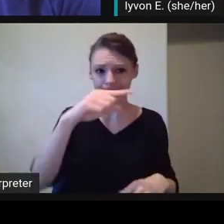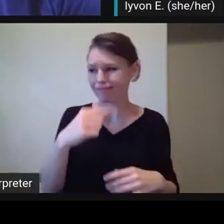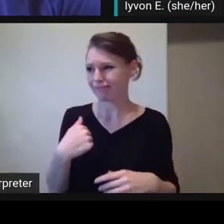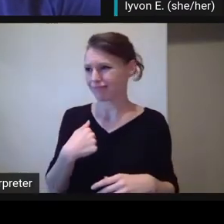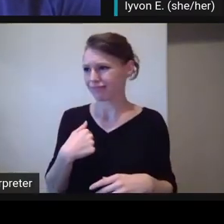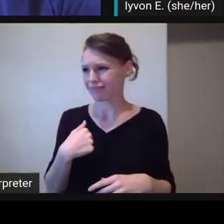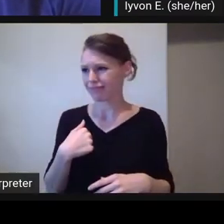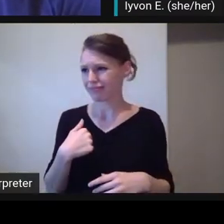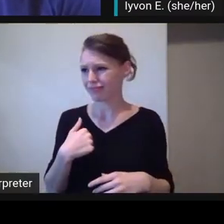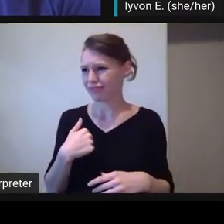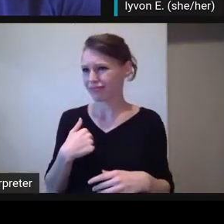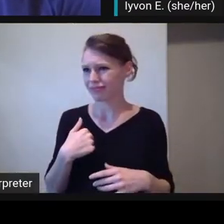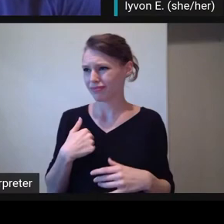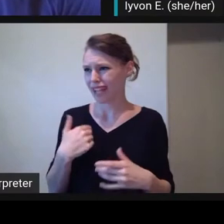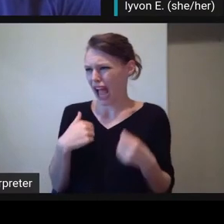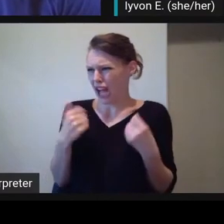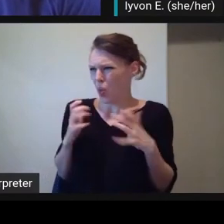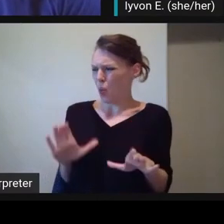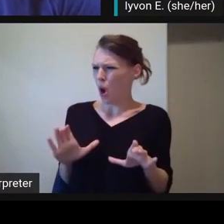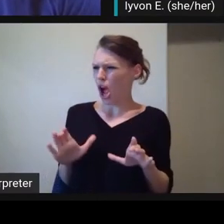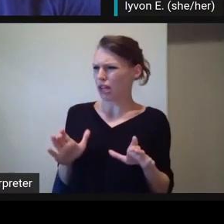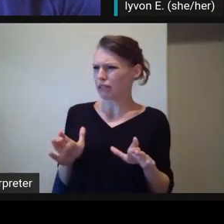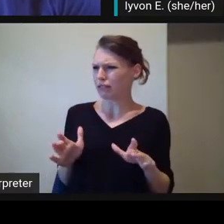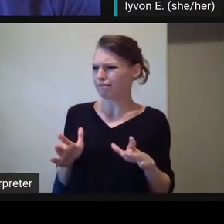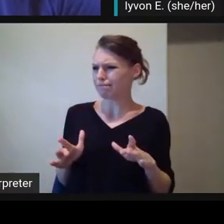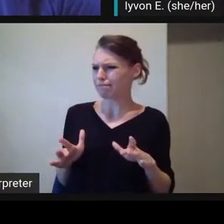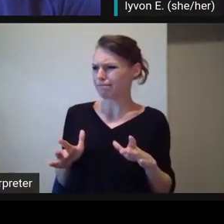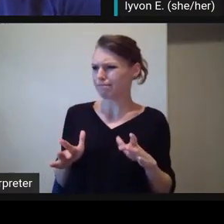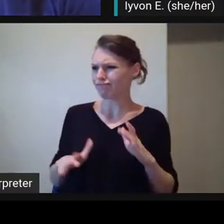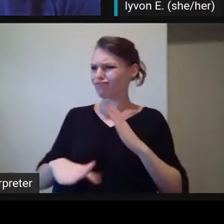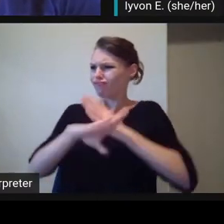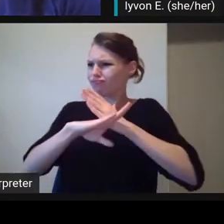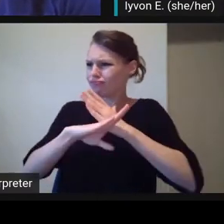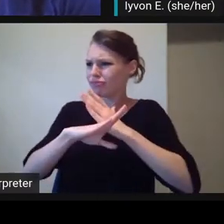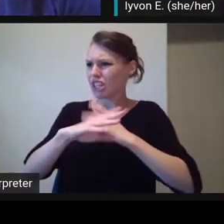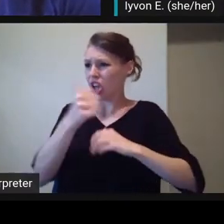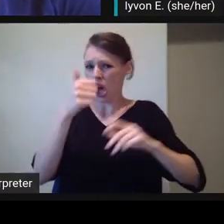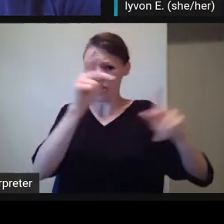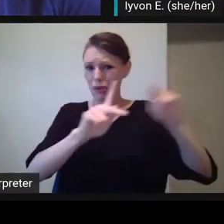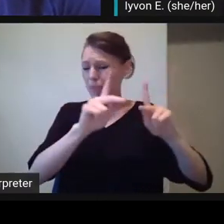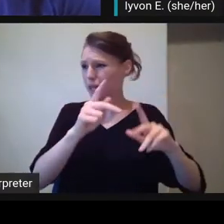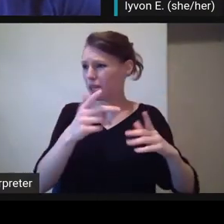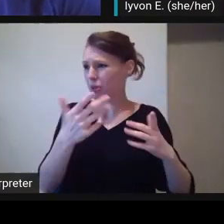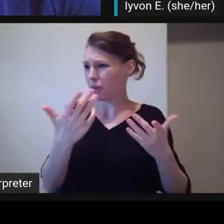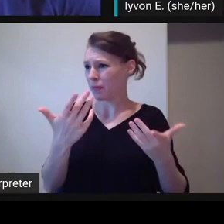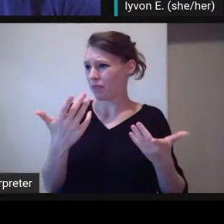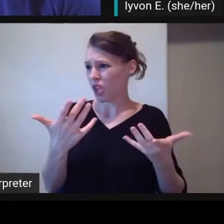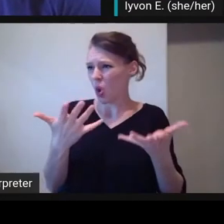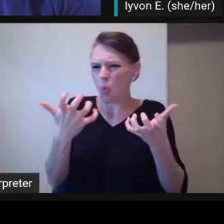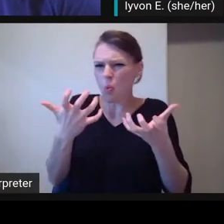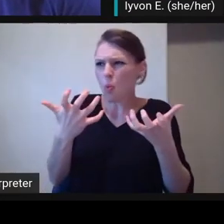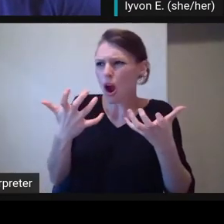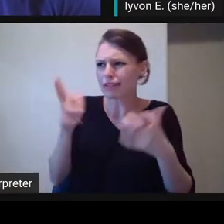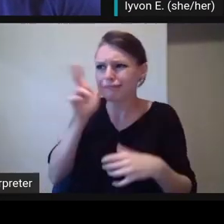deny someone listening to something that may, you know, could change their life or be